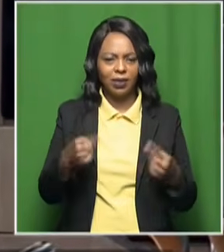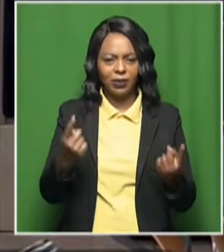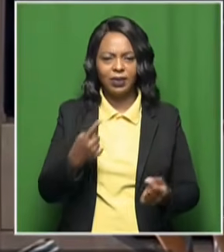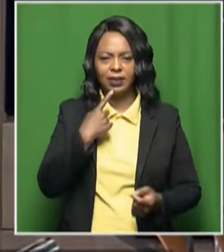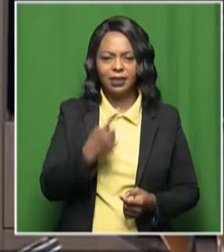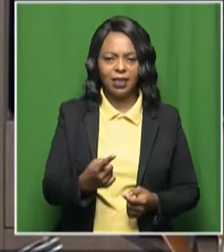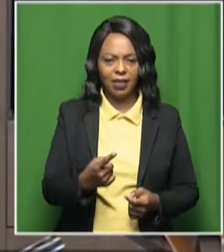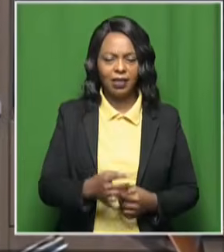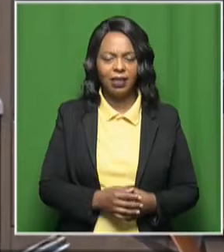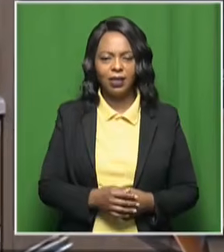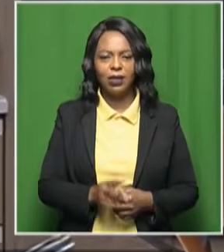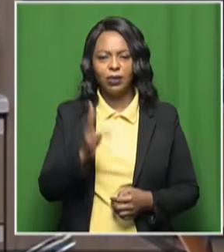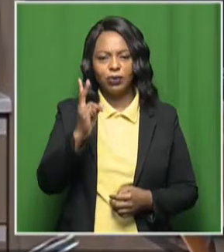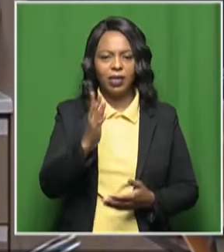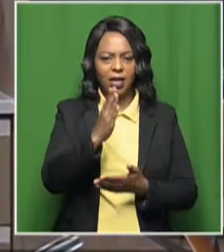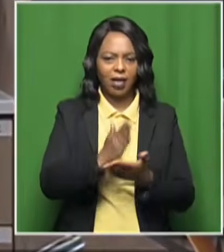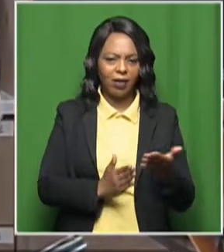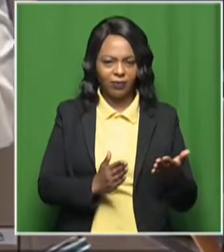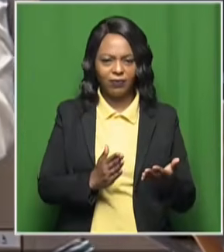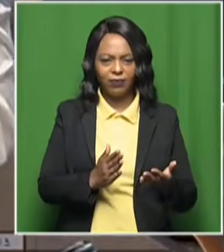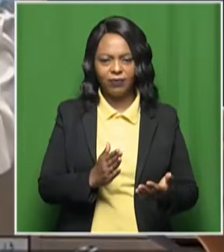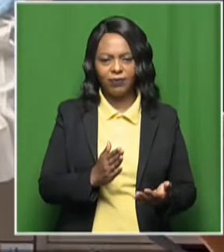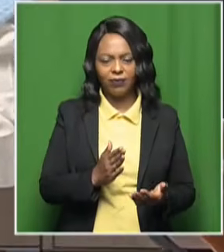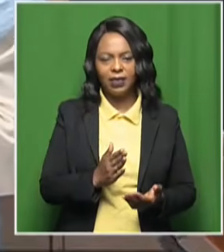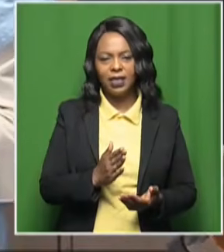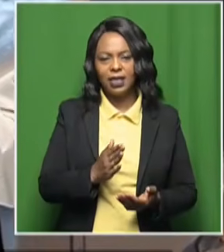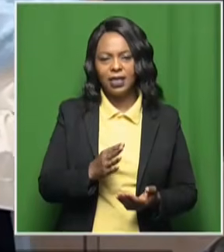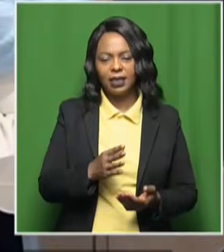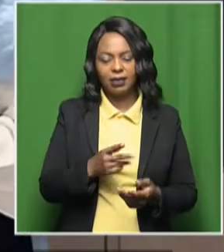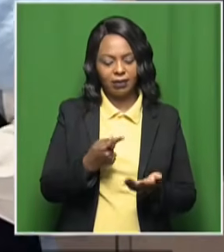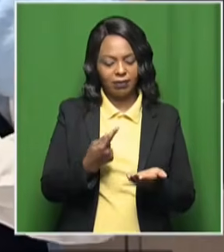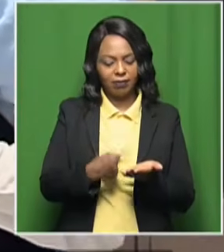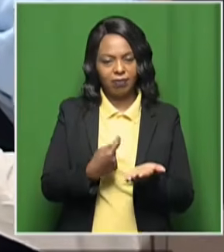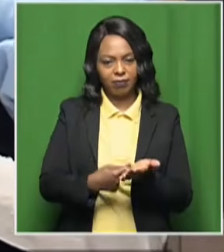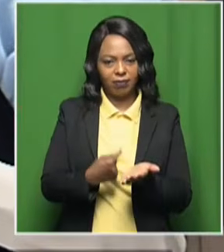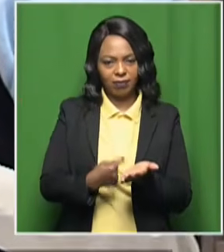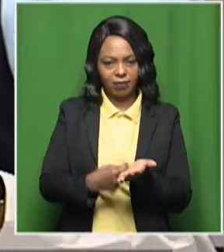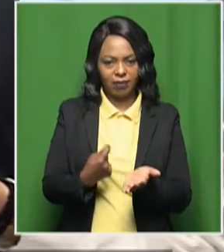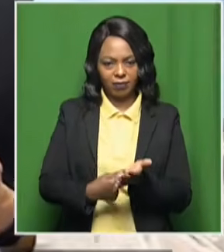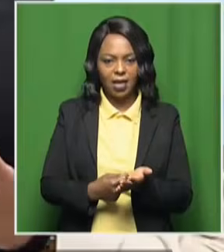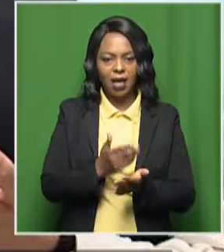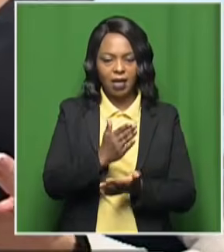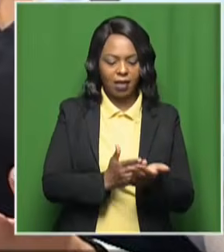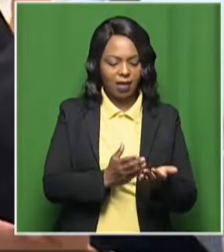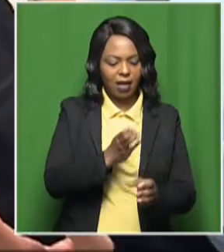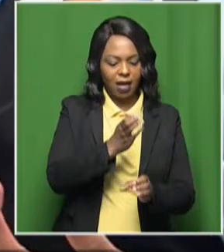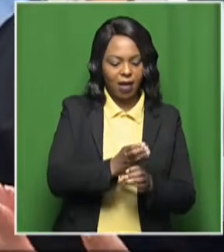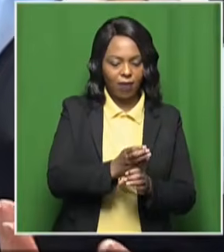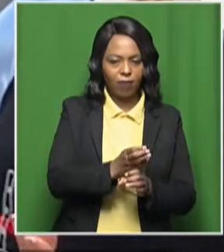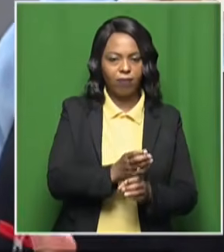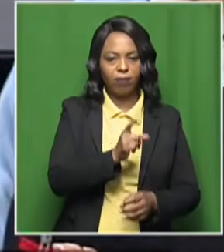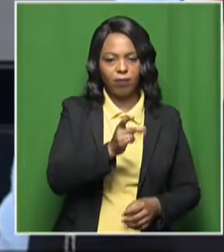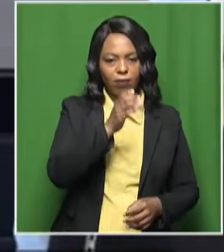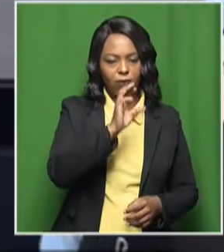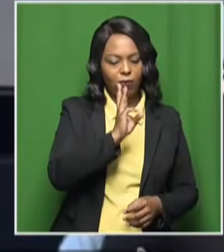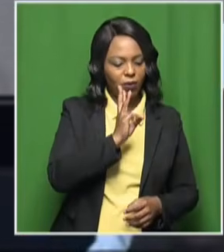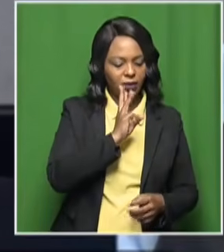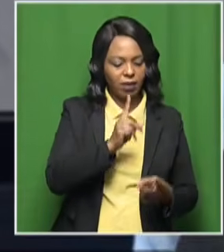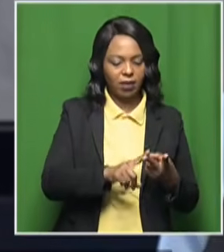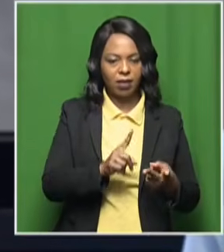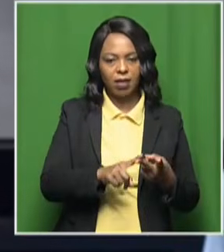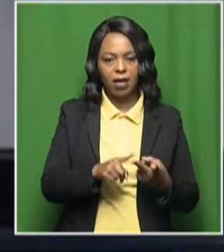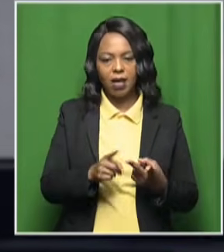put 2.5 tablespoons of. Becomes too much. Yeah. I'd love to say a cup of water for a cup of rice, but then it depends on the rice that you're using.